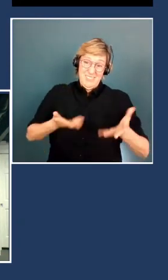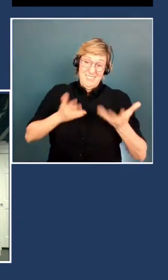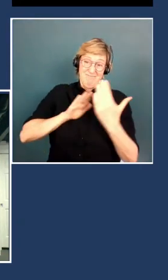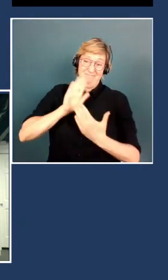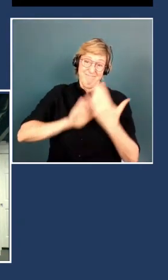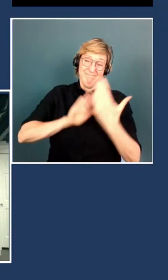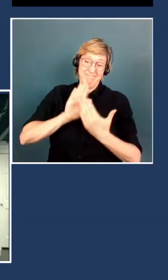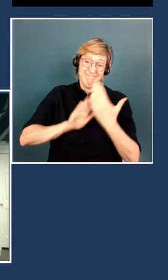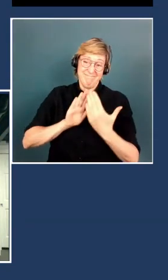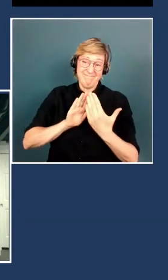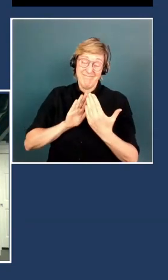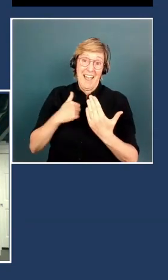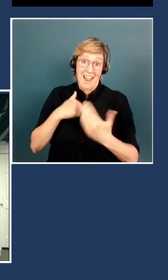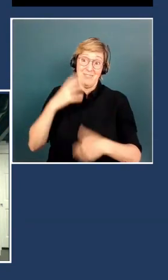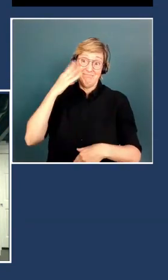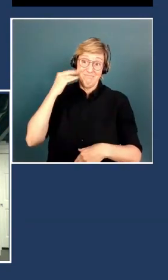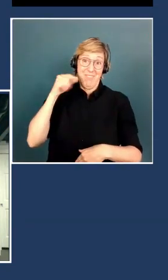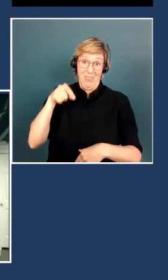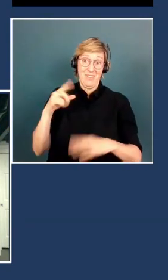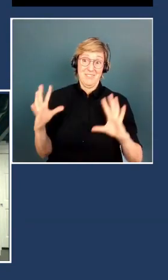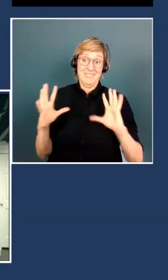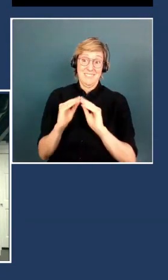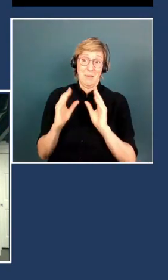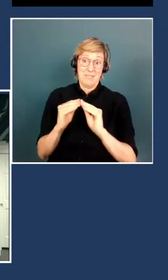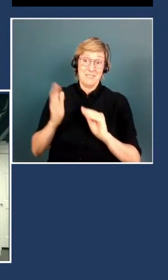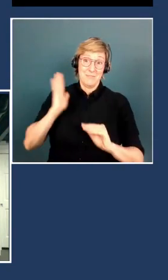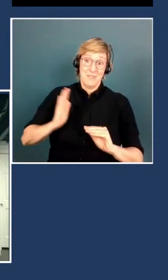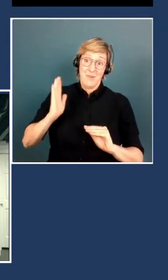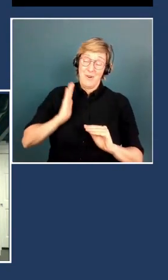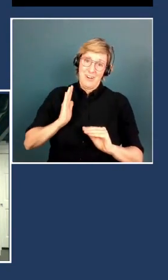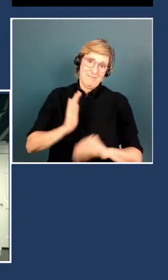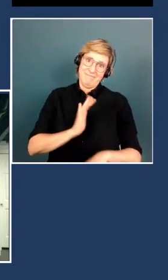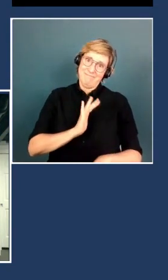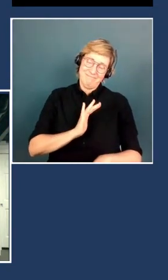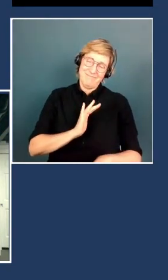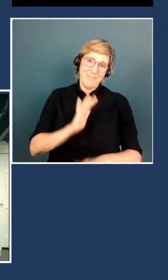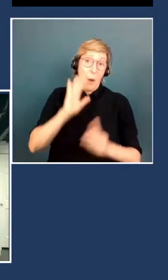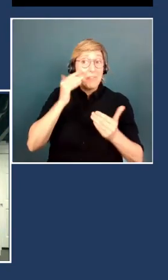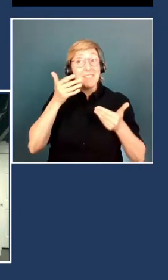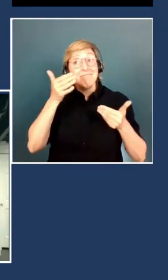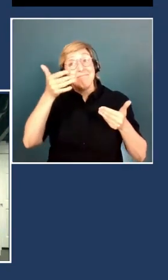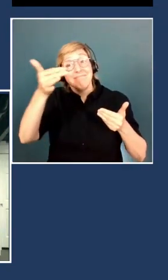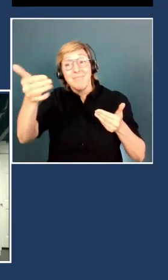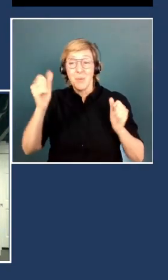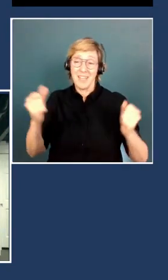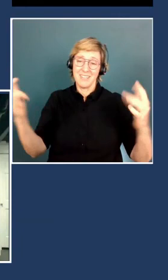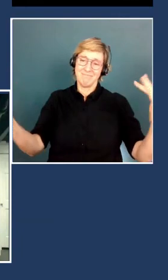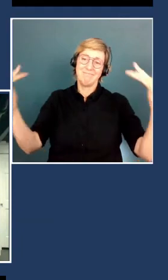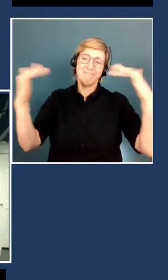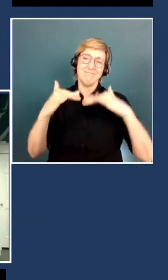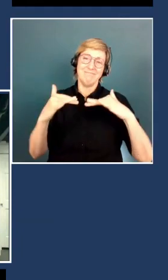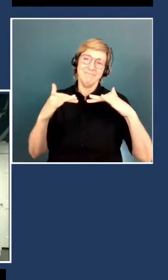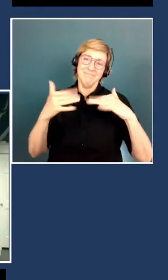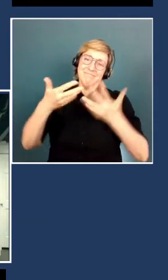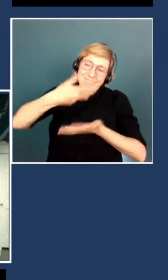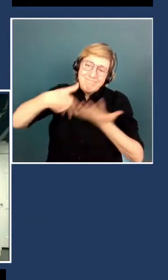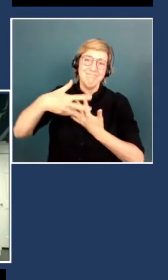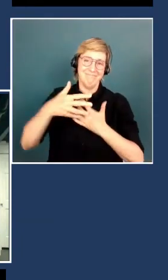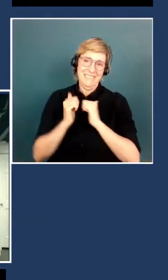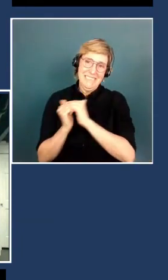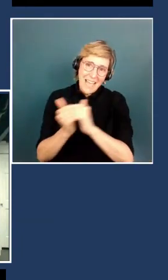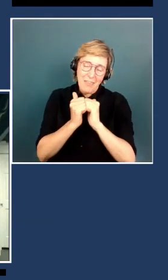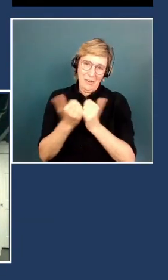well. And hopefully one of these days we're all going to be able to get back together and, go